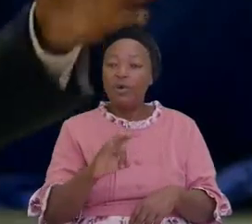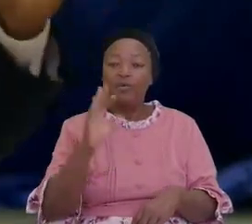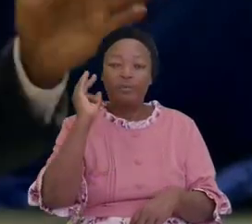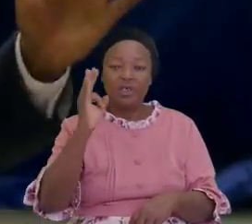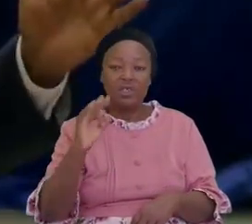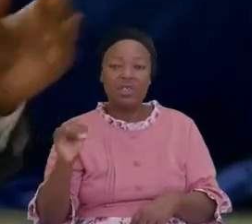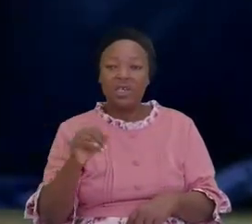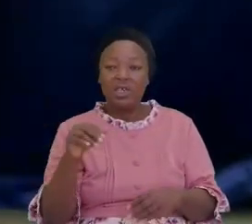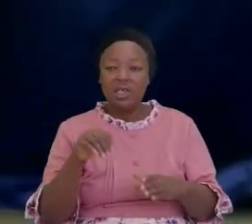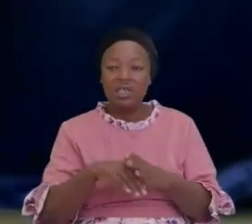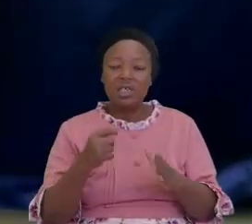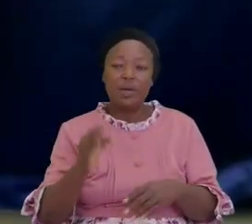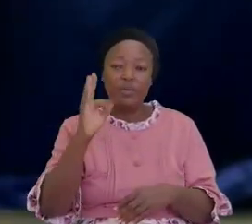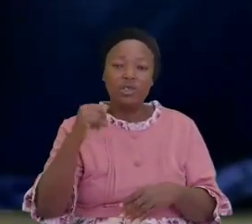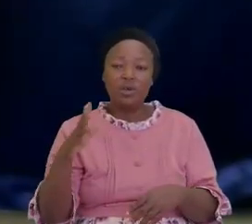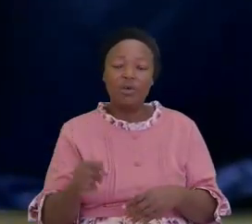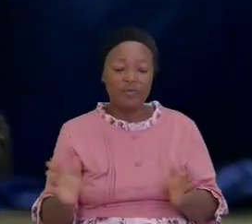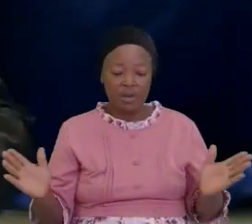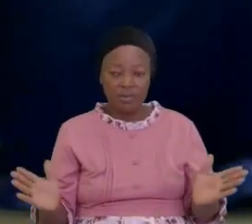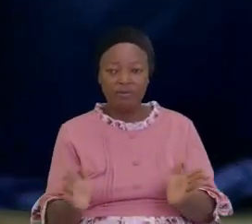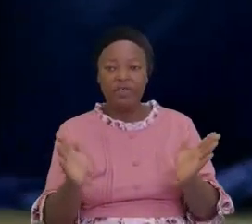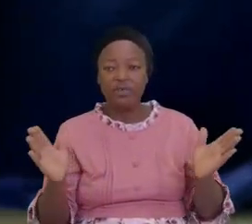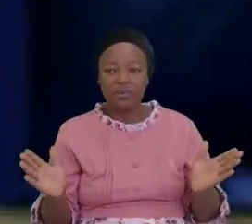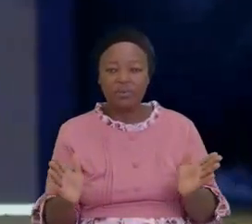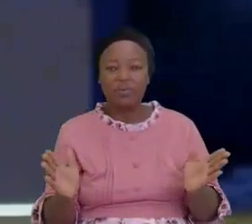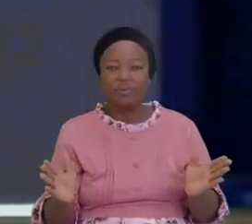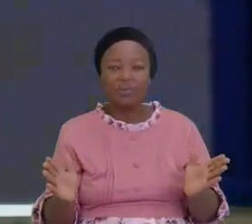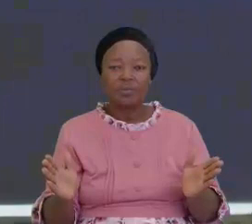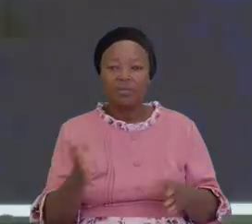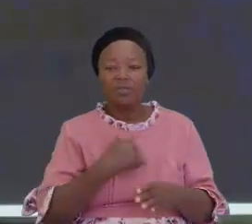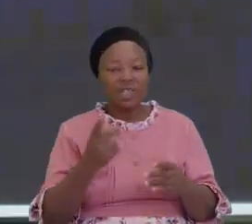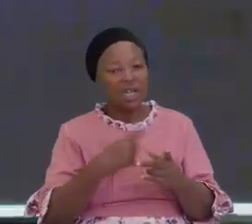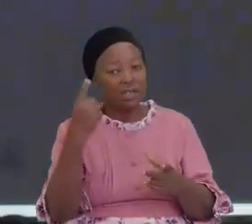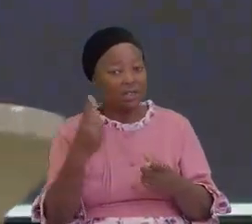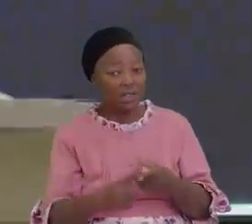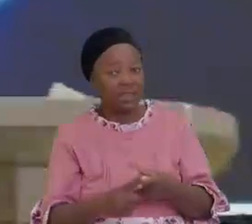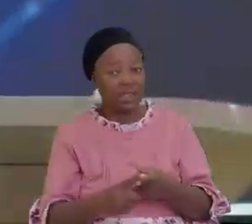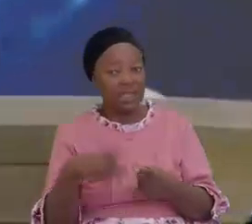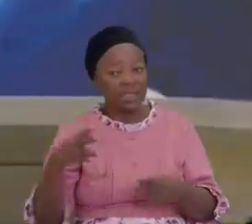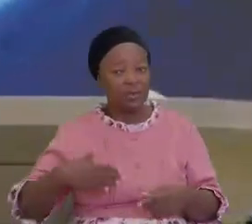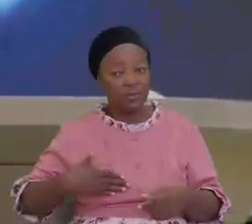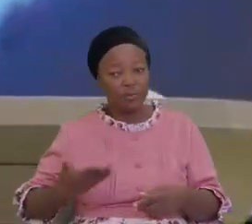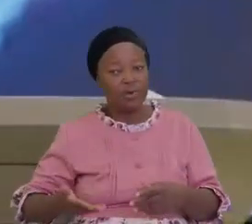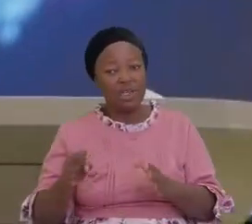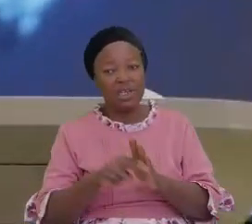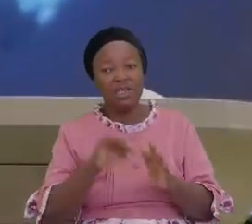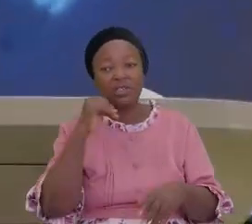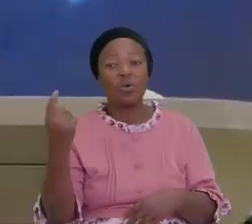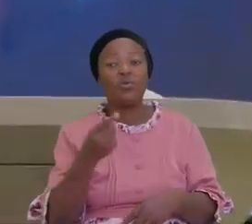the ministry of edification. And then the willingness is always there.